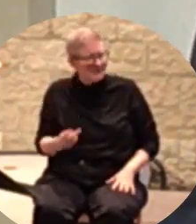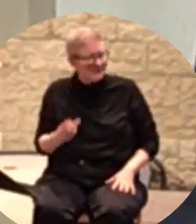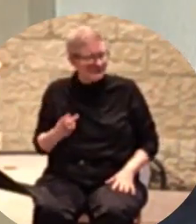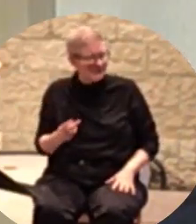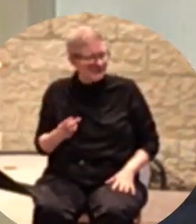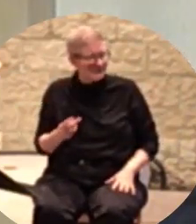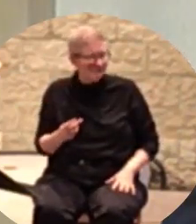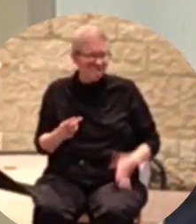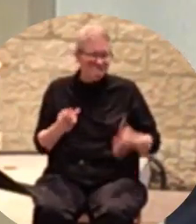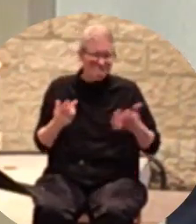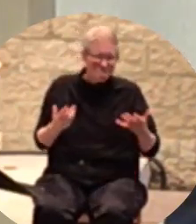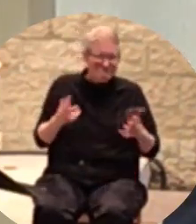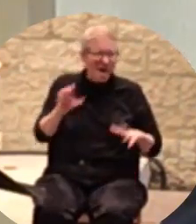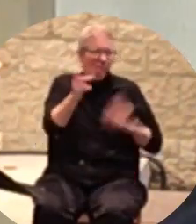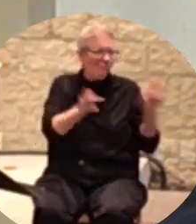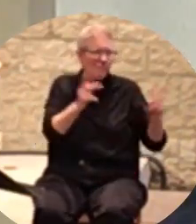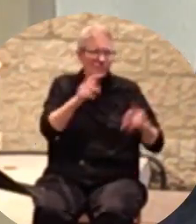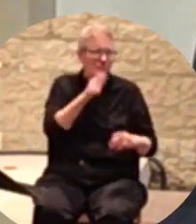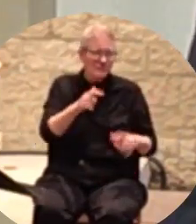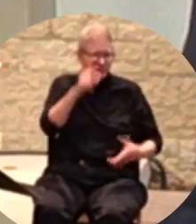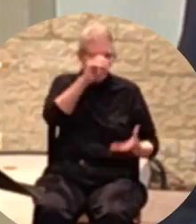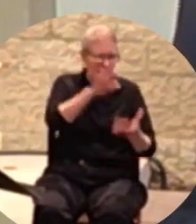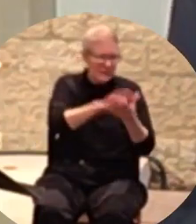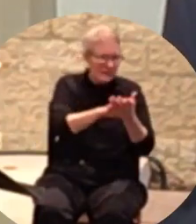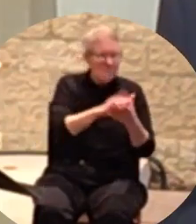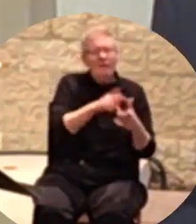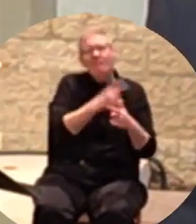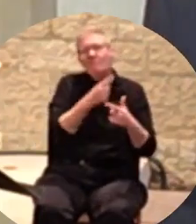would not believe it. And after this, he appeared in